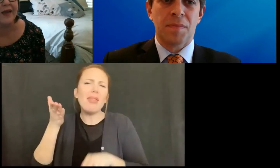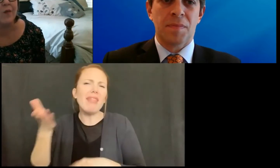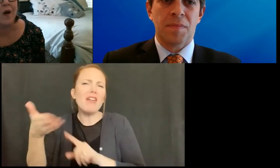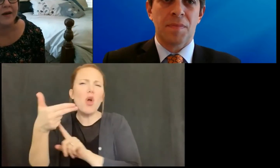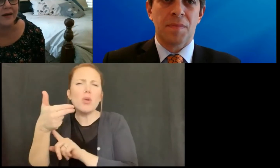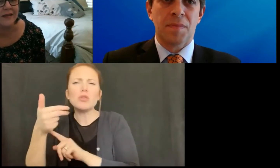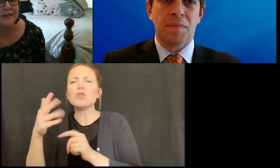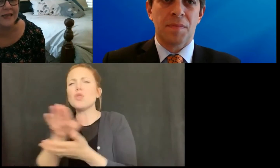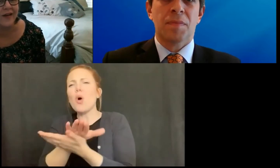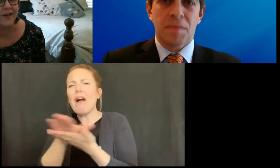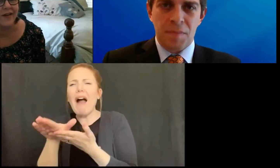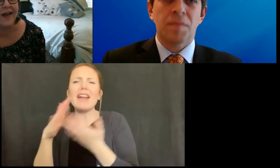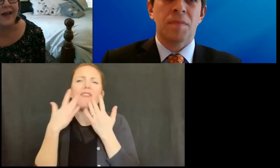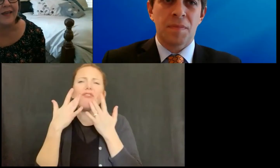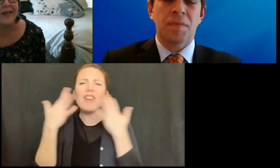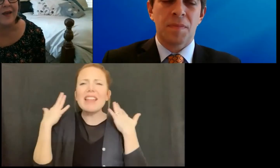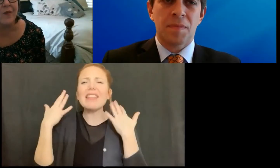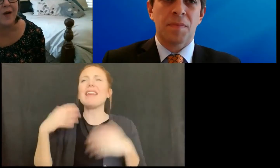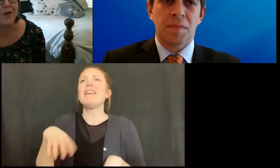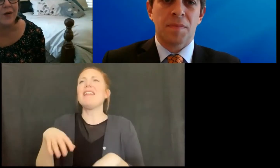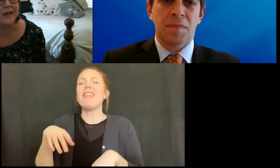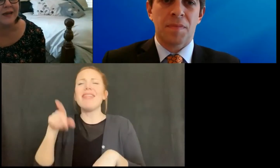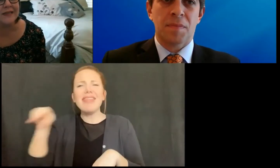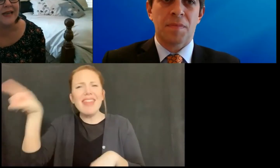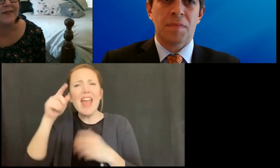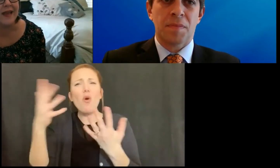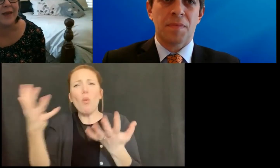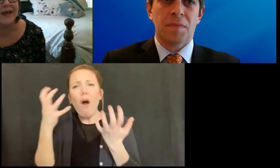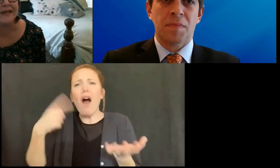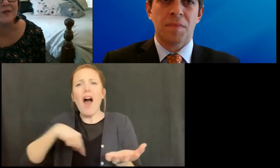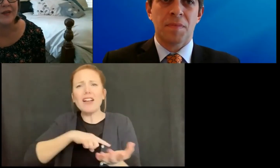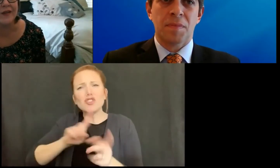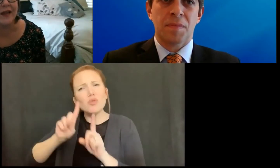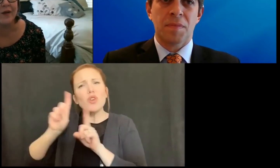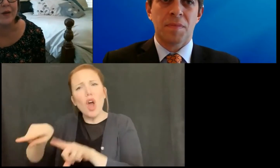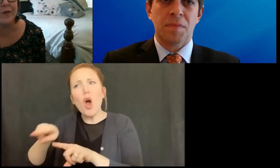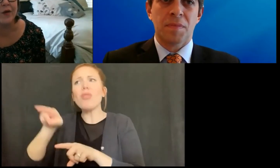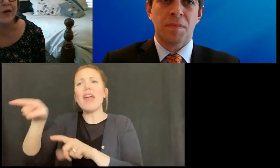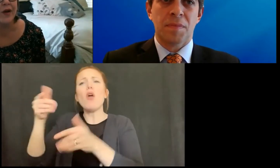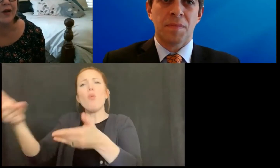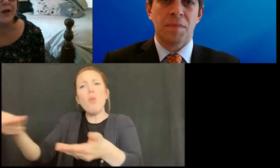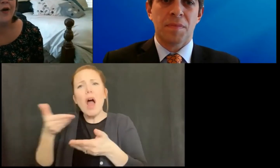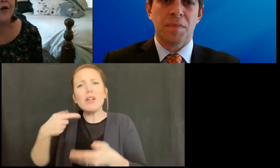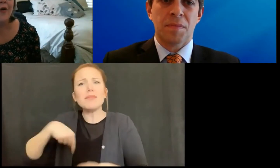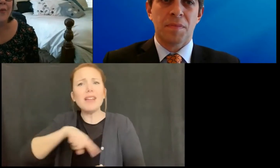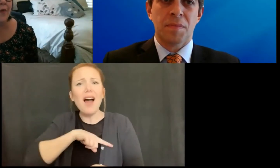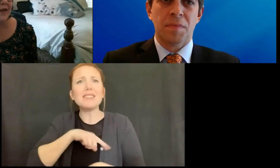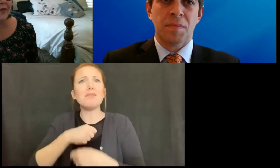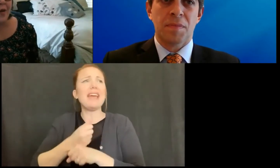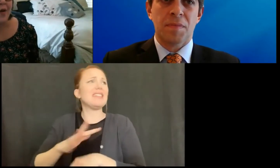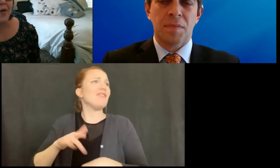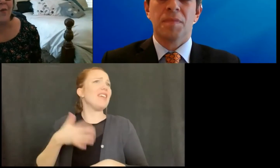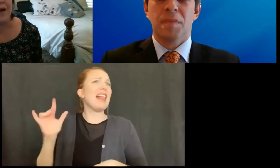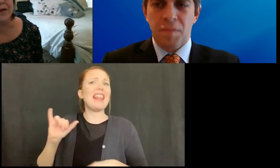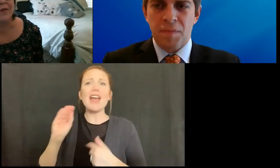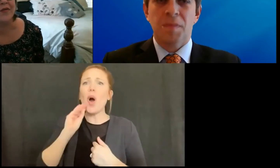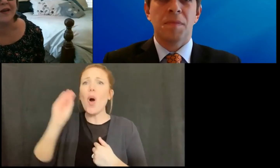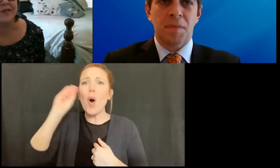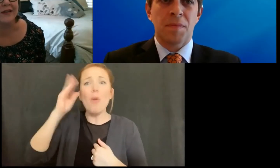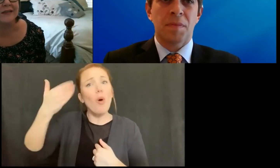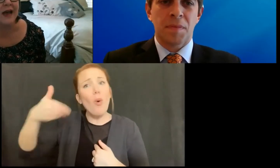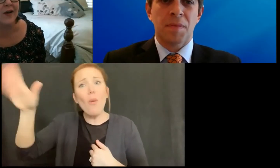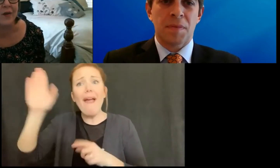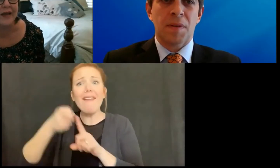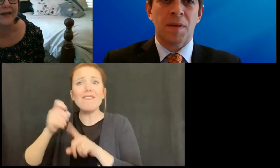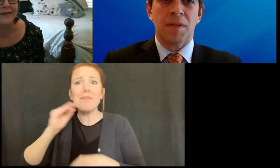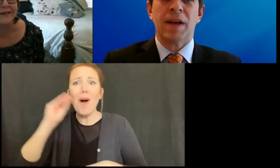and they wanted us there, and they welcomed us, and they made us feel like we were home away from home while we were there